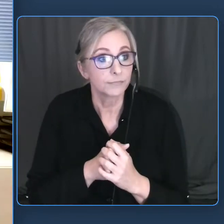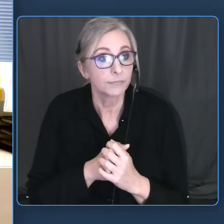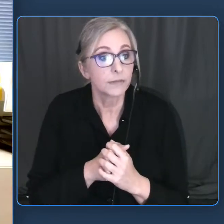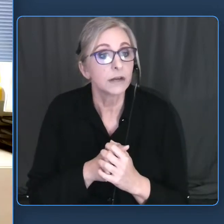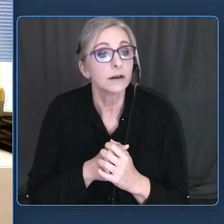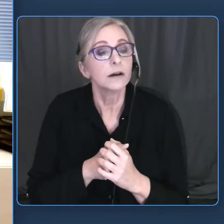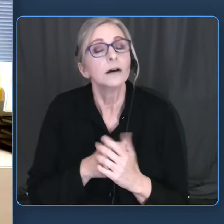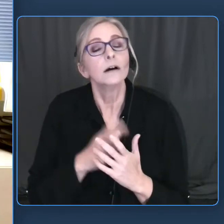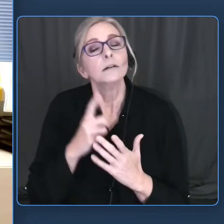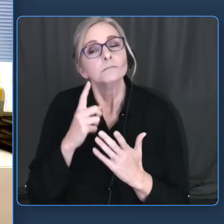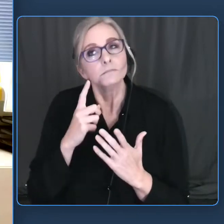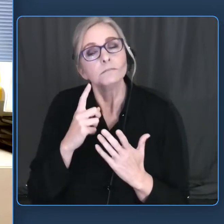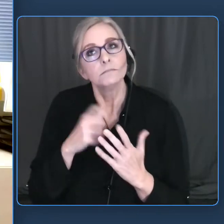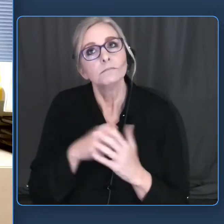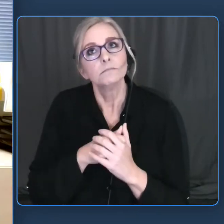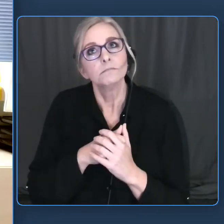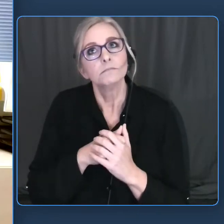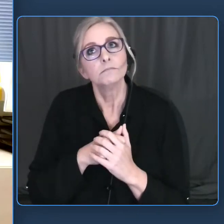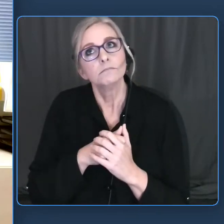I just wanted to,